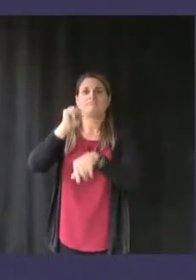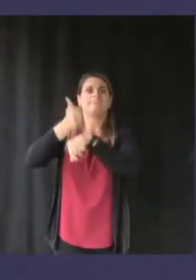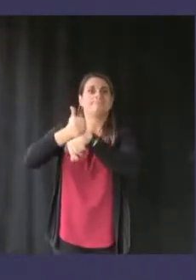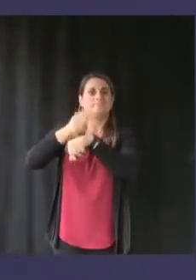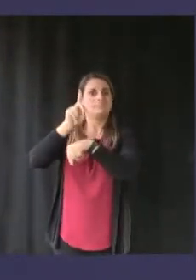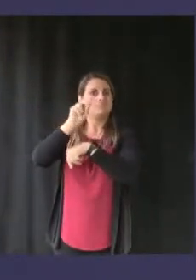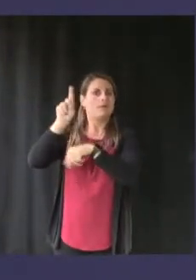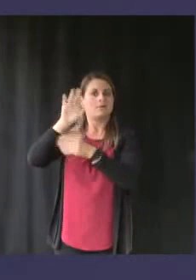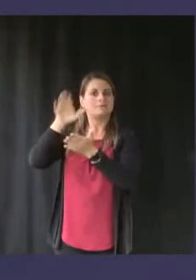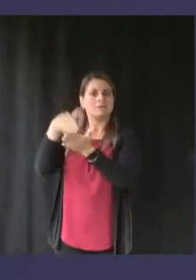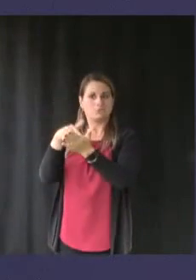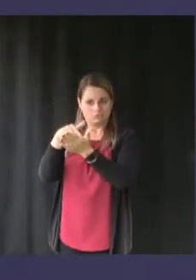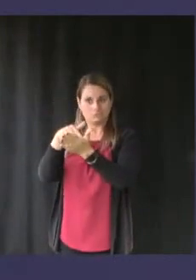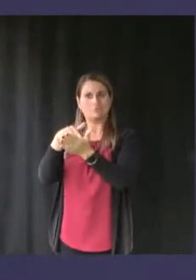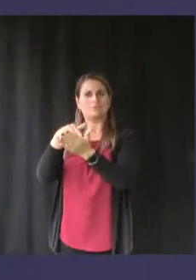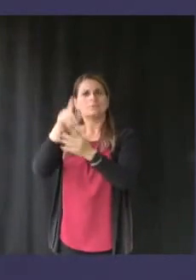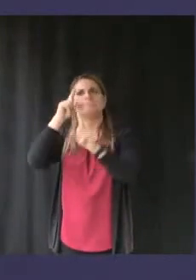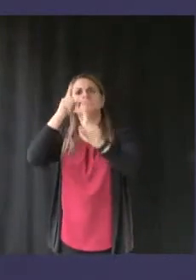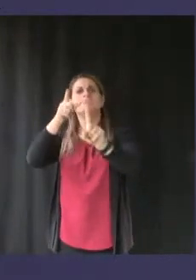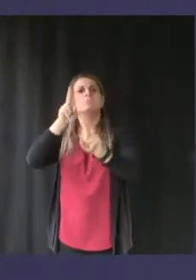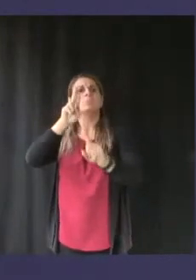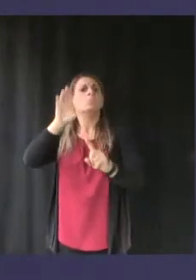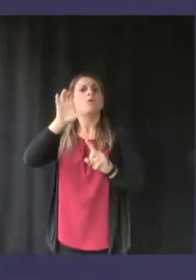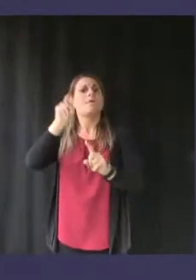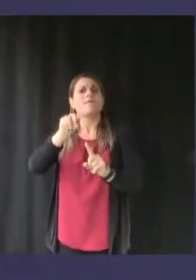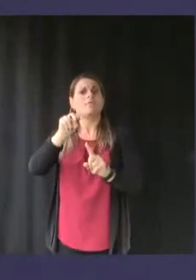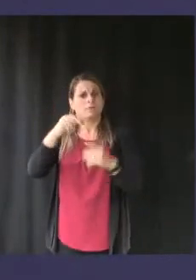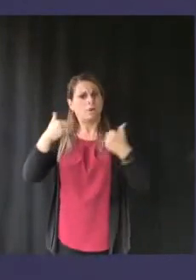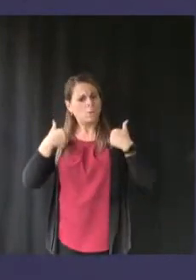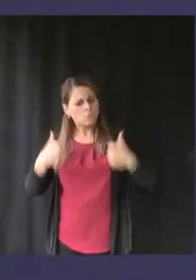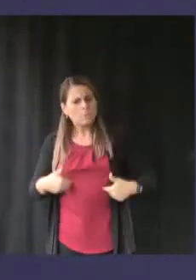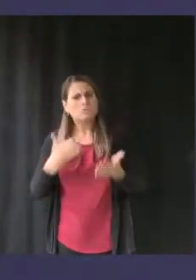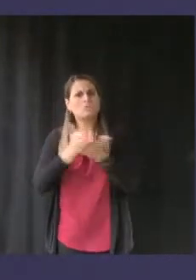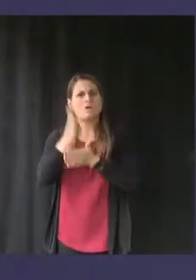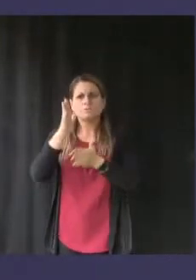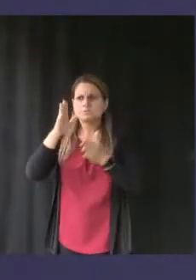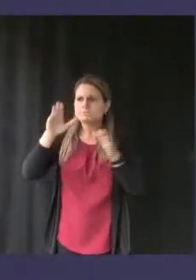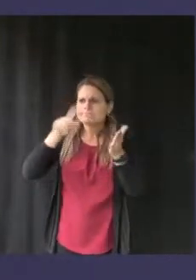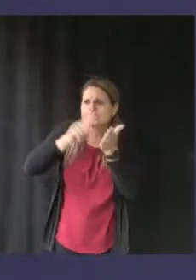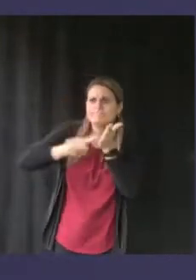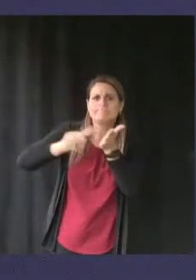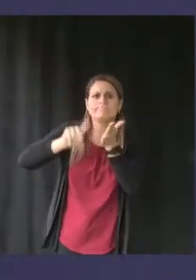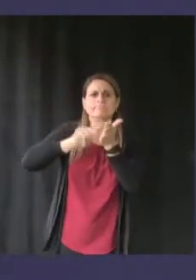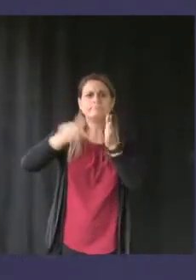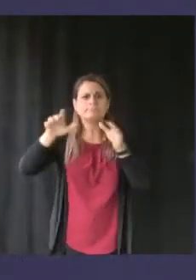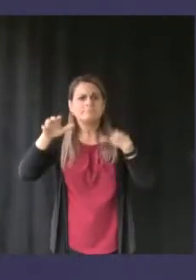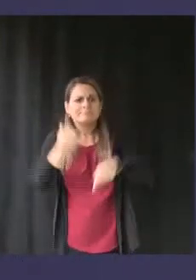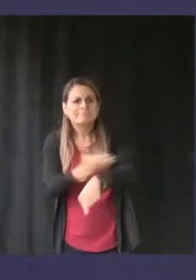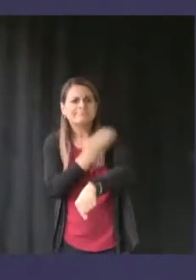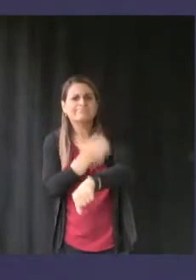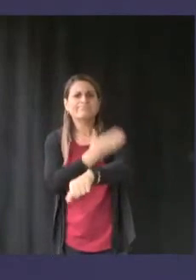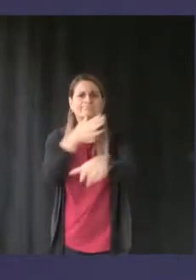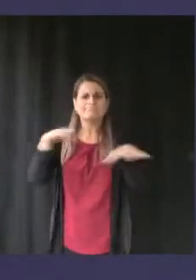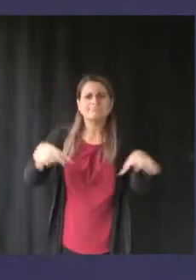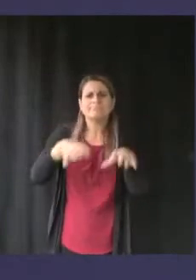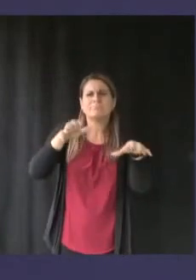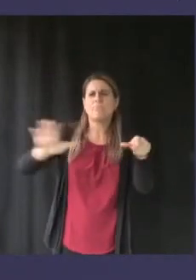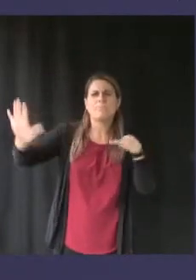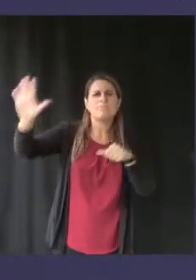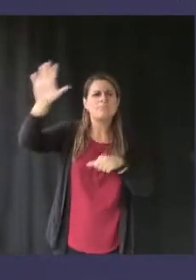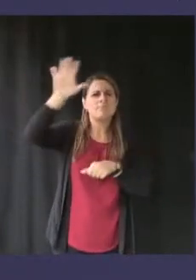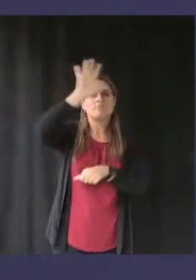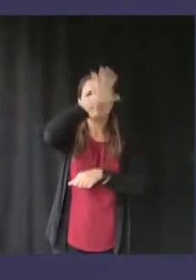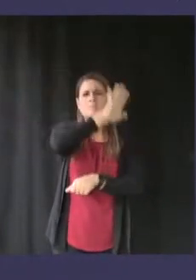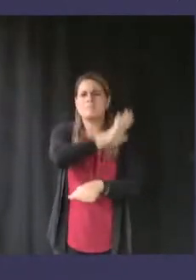at the forefront of human rights, scholarship, and activism, both here in the United States and around the world. Today, we